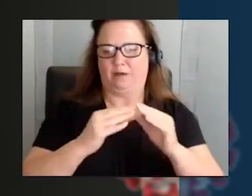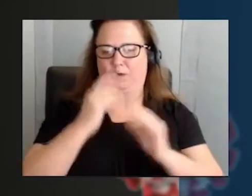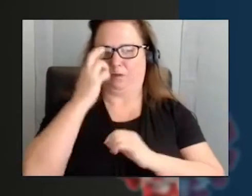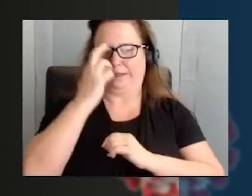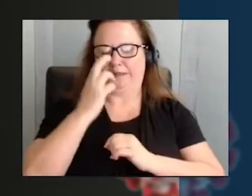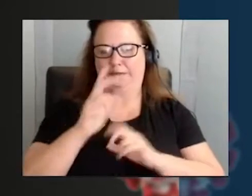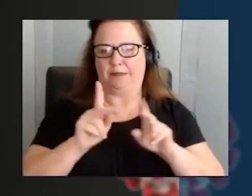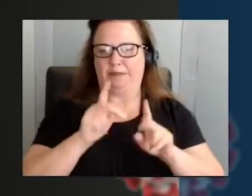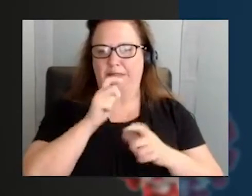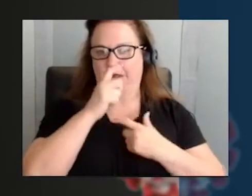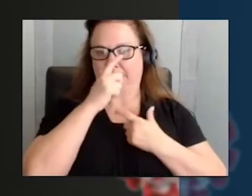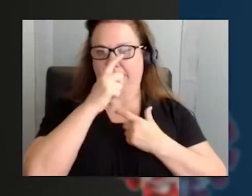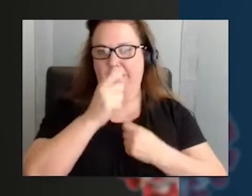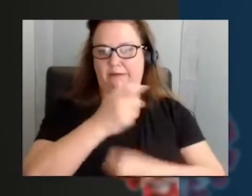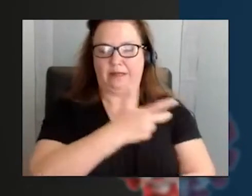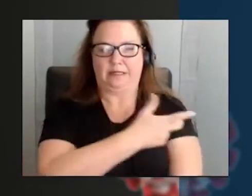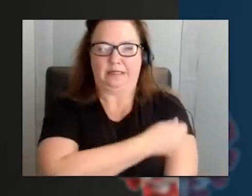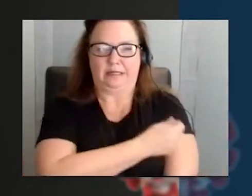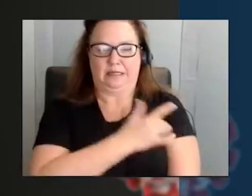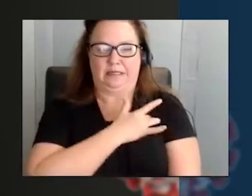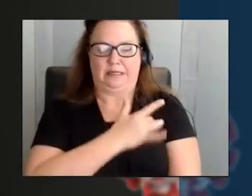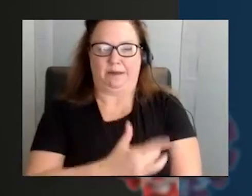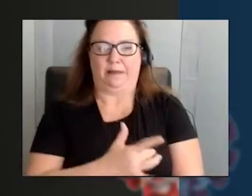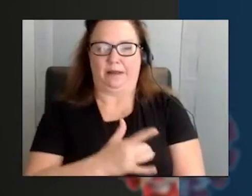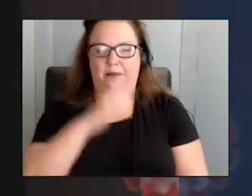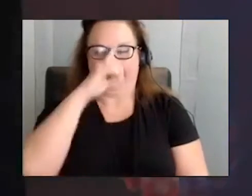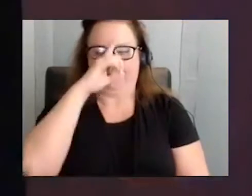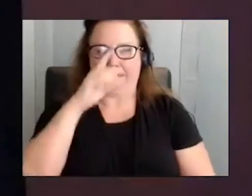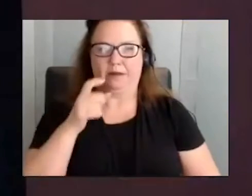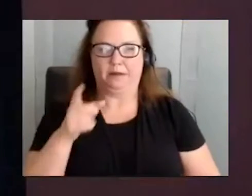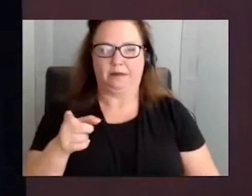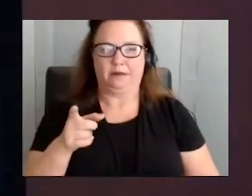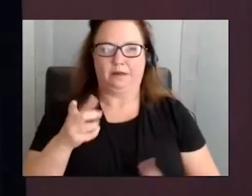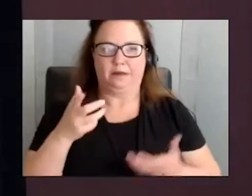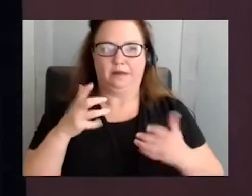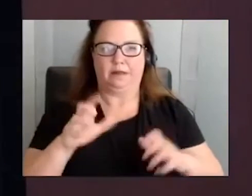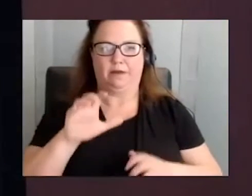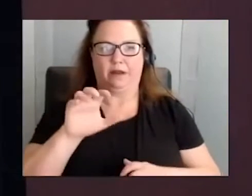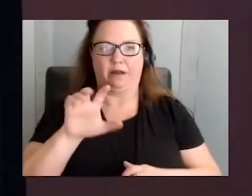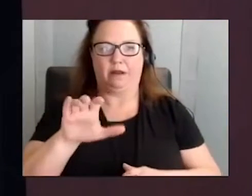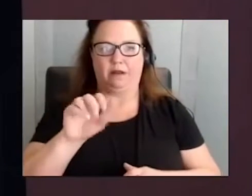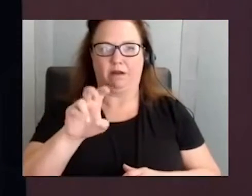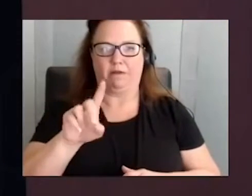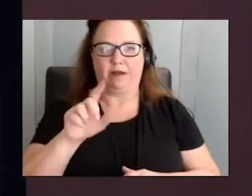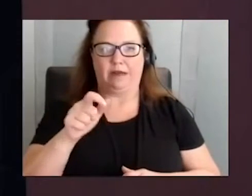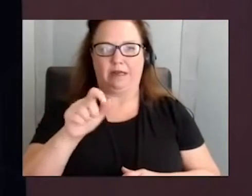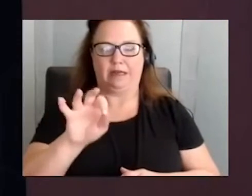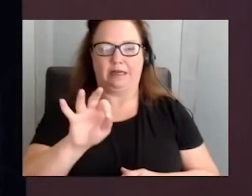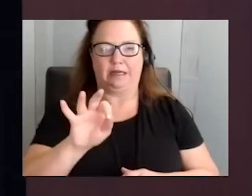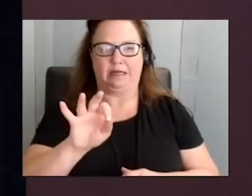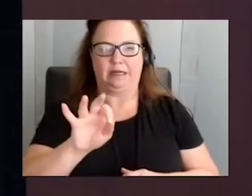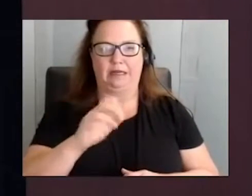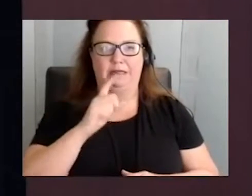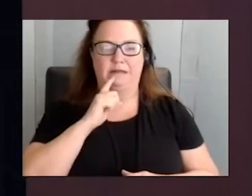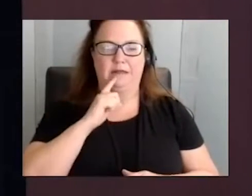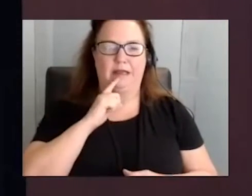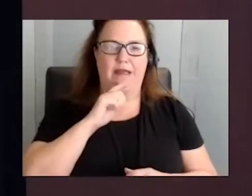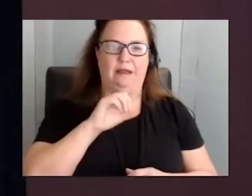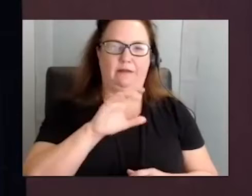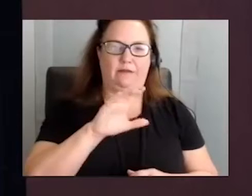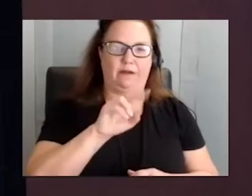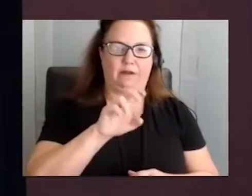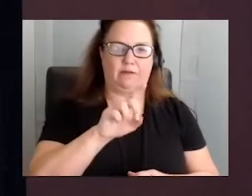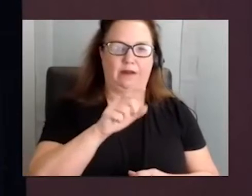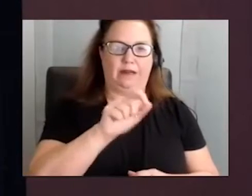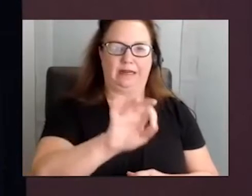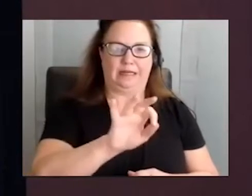interested in getting vaccinated, typically it is because they've already had COVID-19. So they're like, I already have some degree of immunity, and no matter how many times you